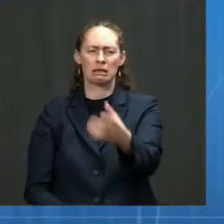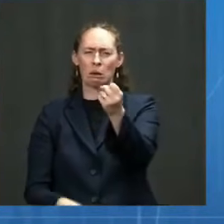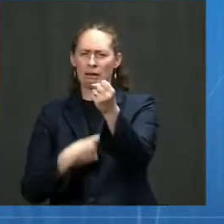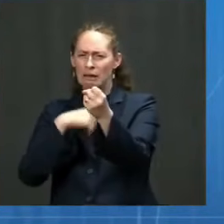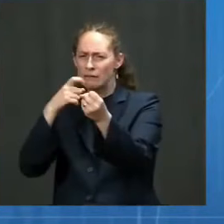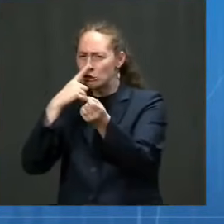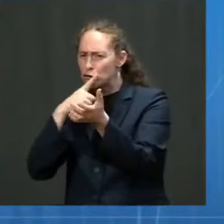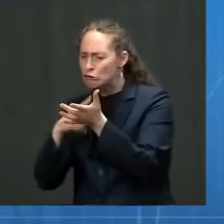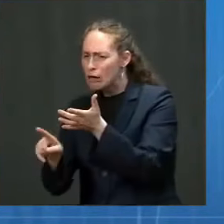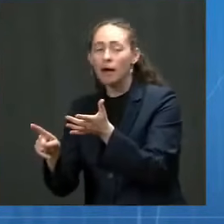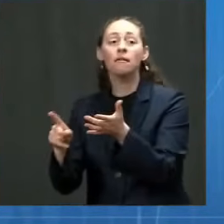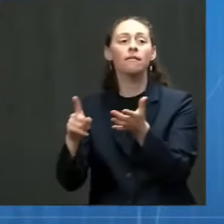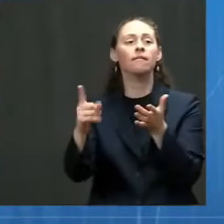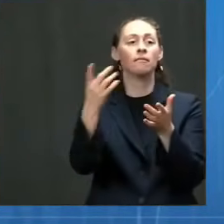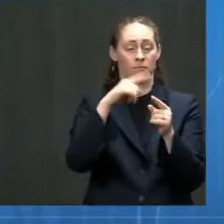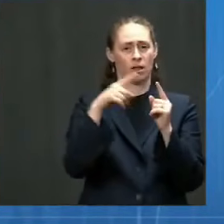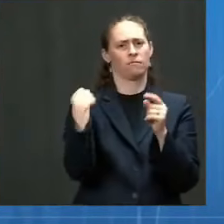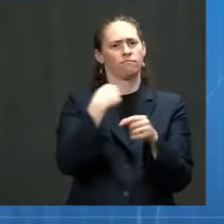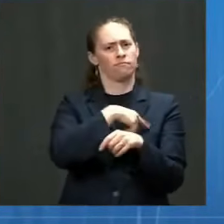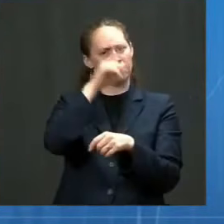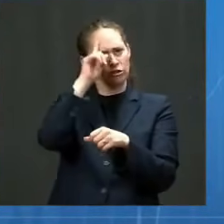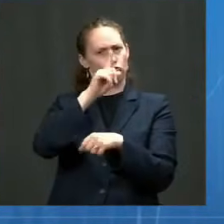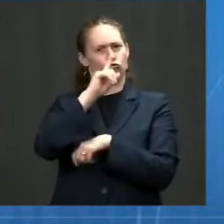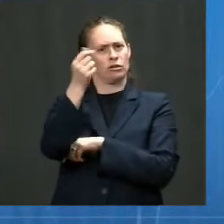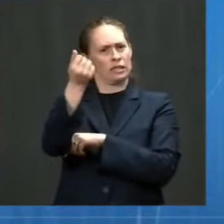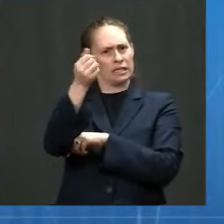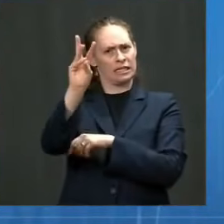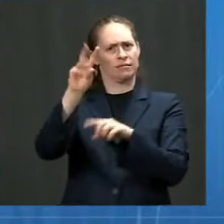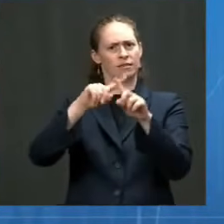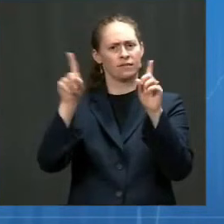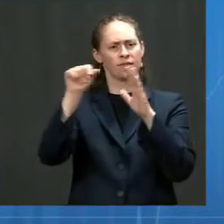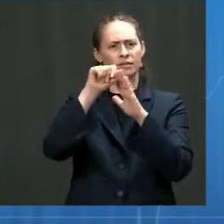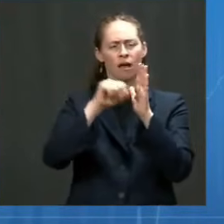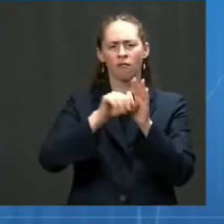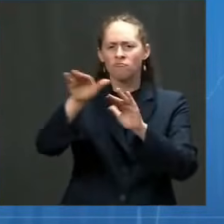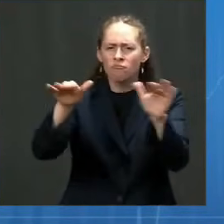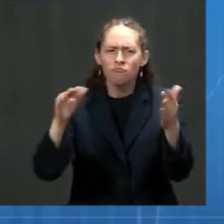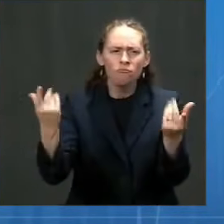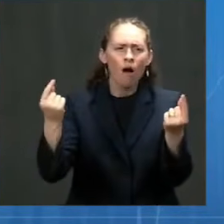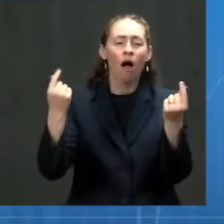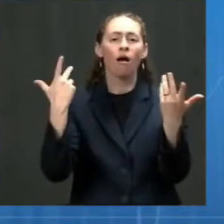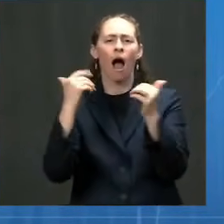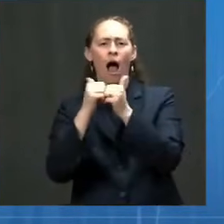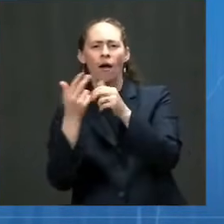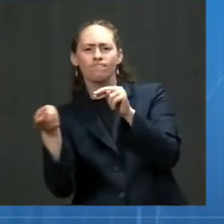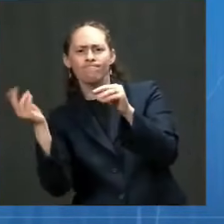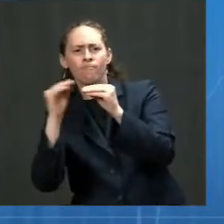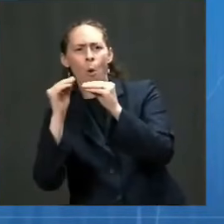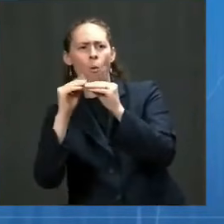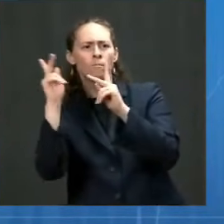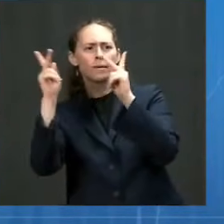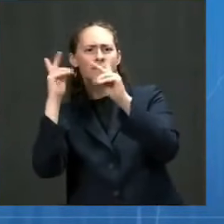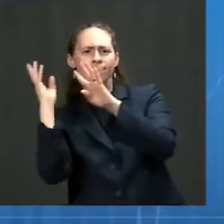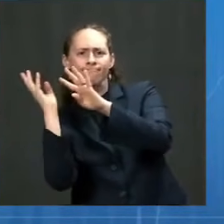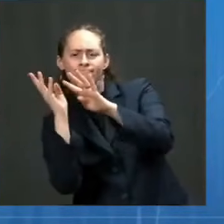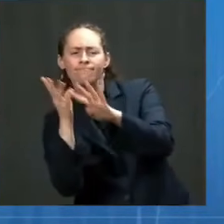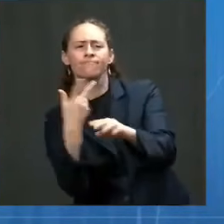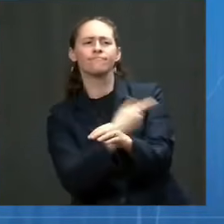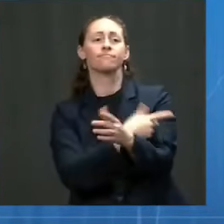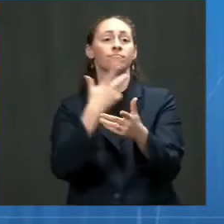states at this point on testing, on increased vaccination through mobile clinics, the increased use of